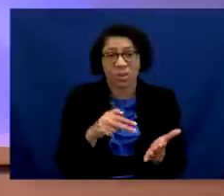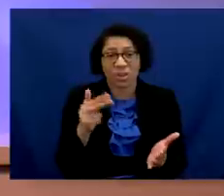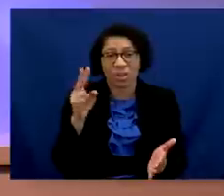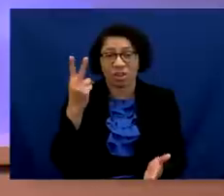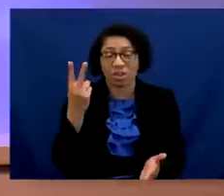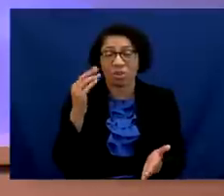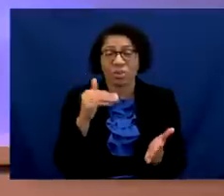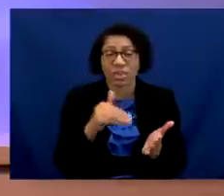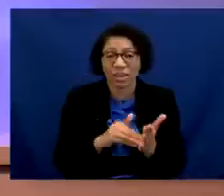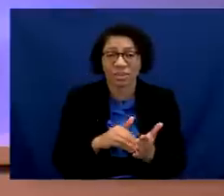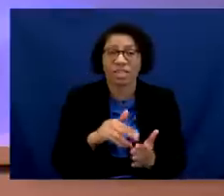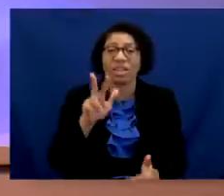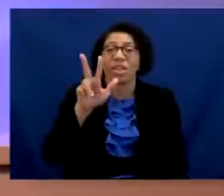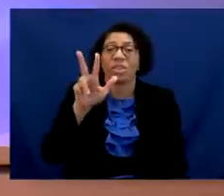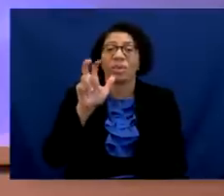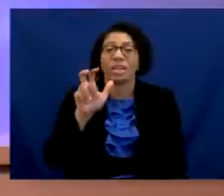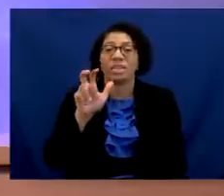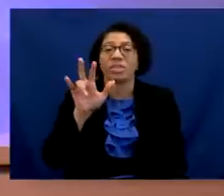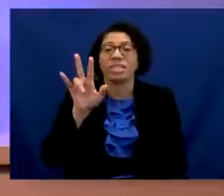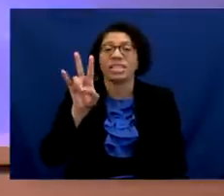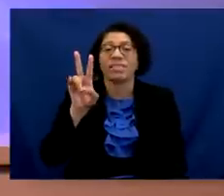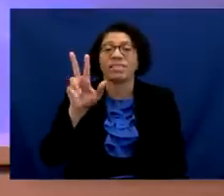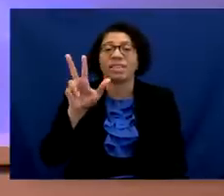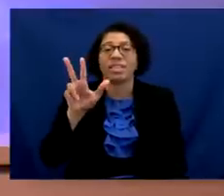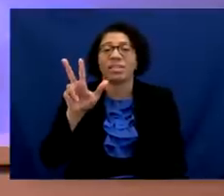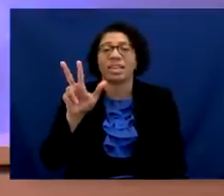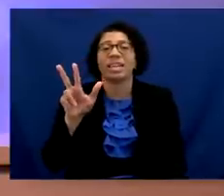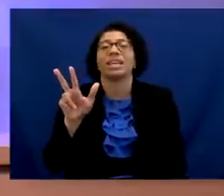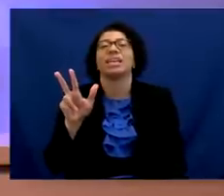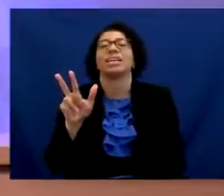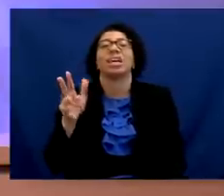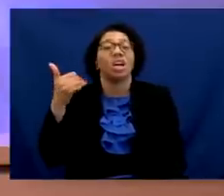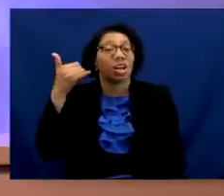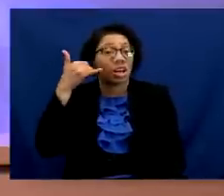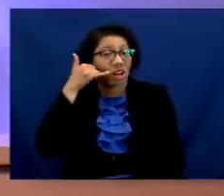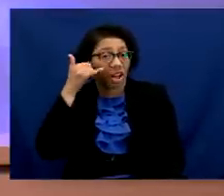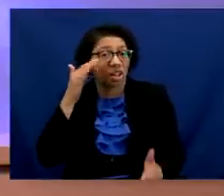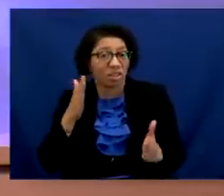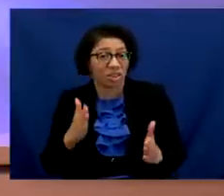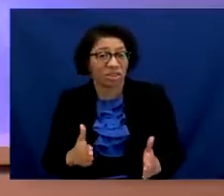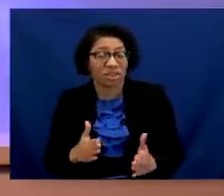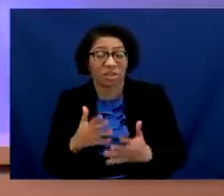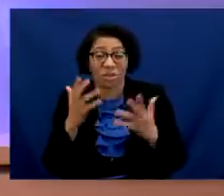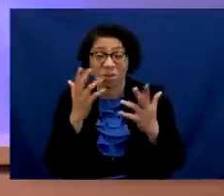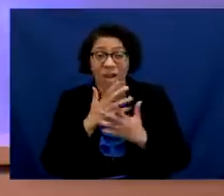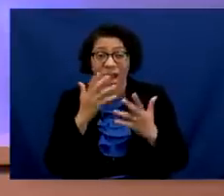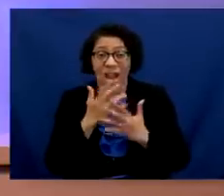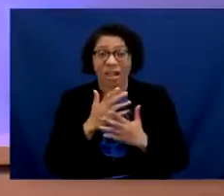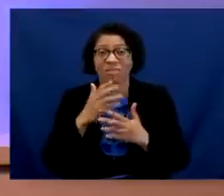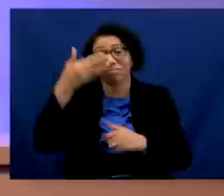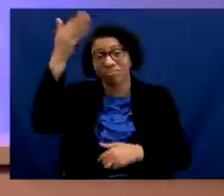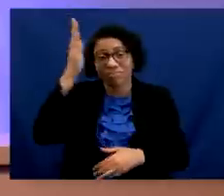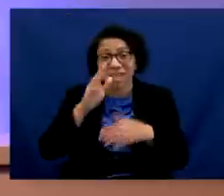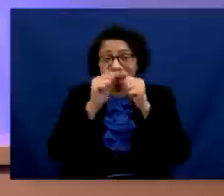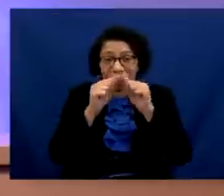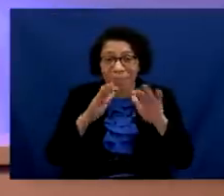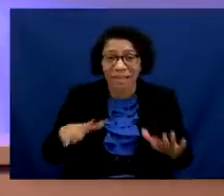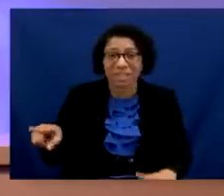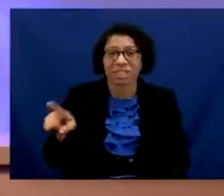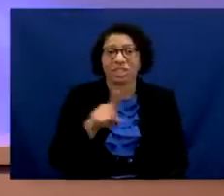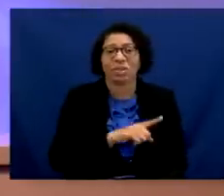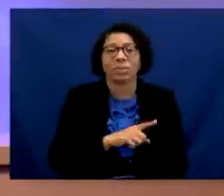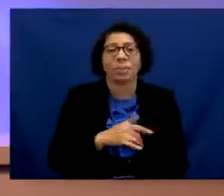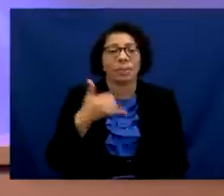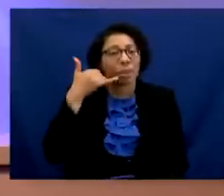2,373 callers who made their way to our conference call this past Wednesday. God bless you one and all. Thank you so much for taking